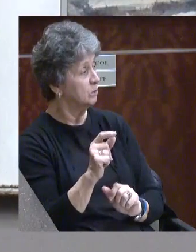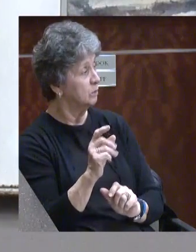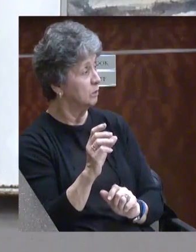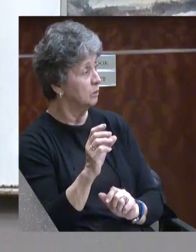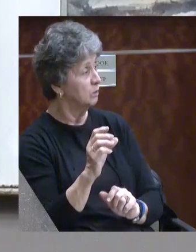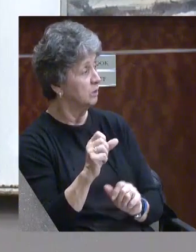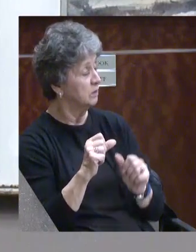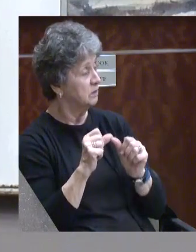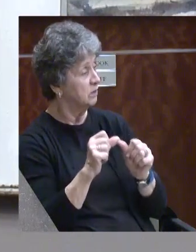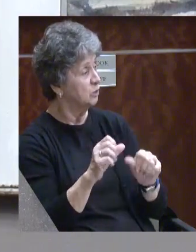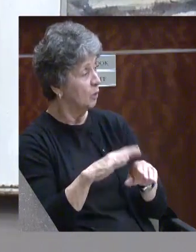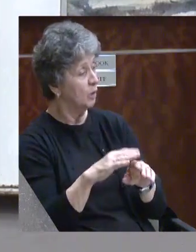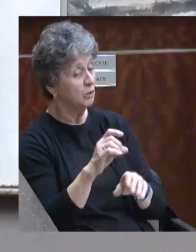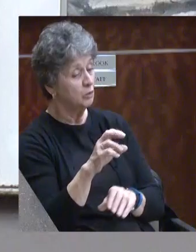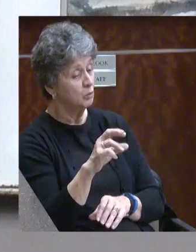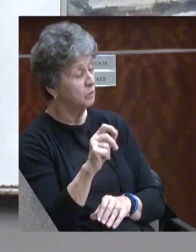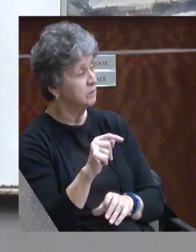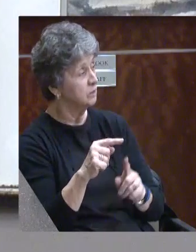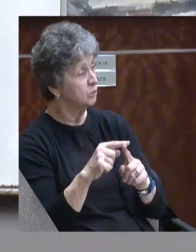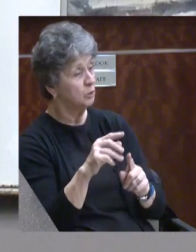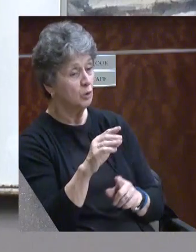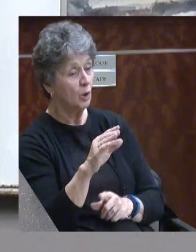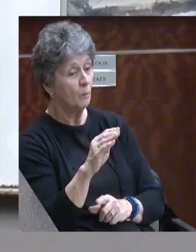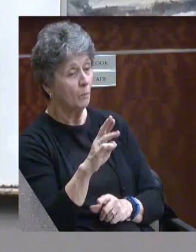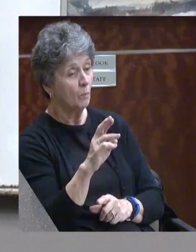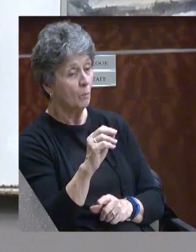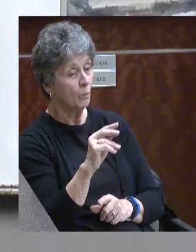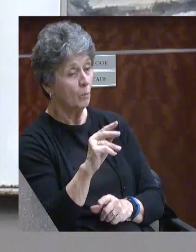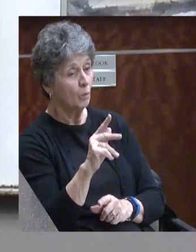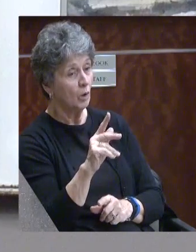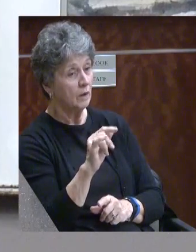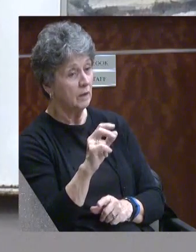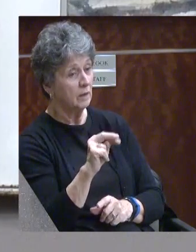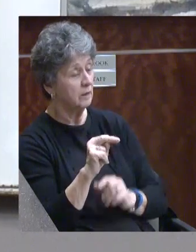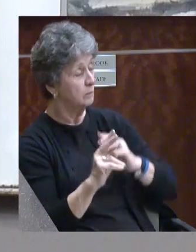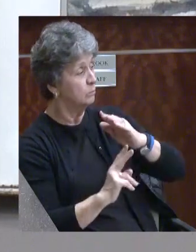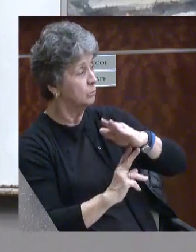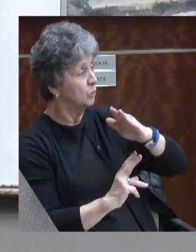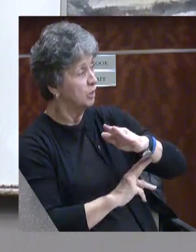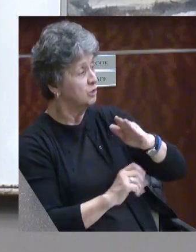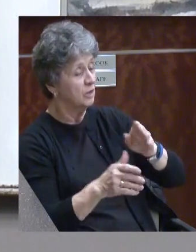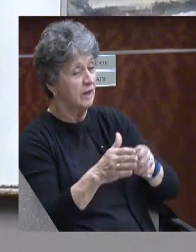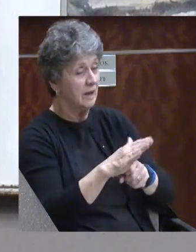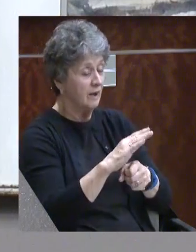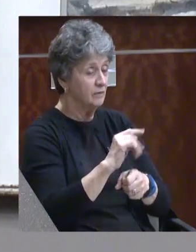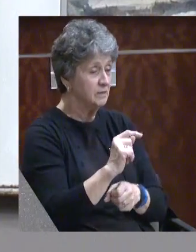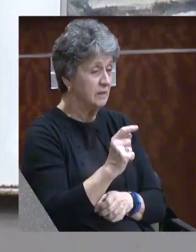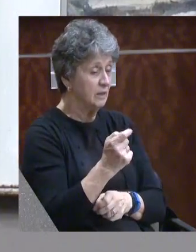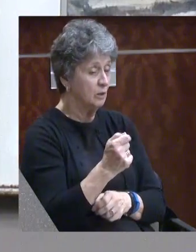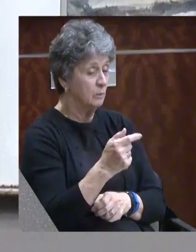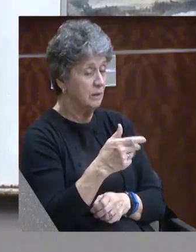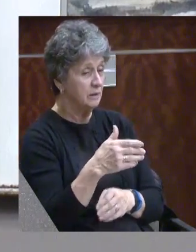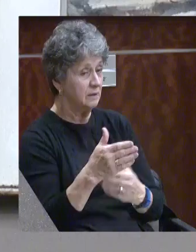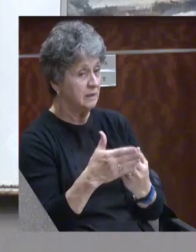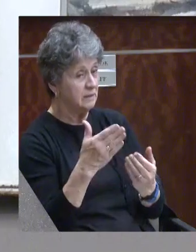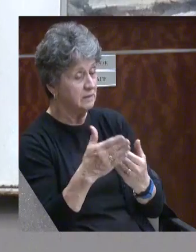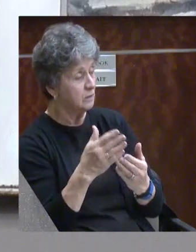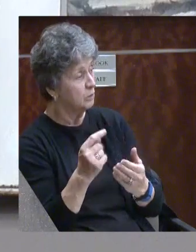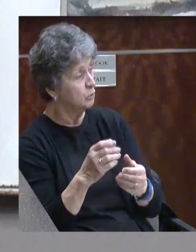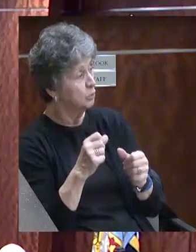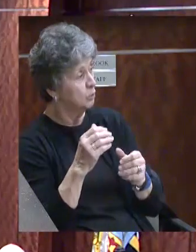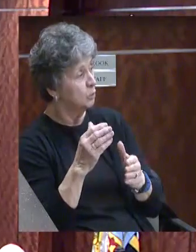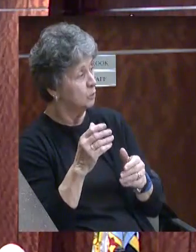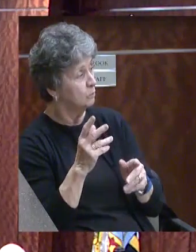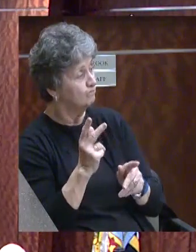on Dorset Road out to Brooklyn Bridge so that it covers the area a little bit easier to maintain the snow emergency